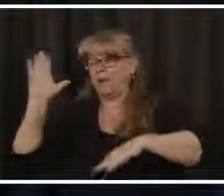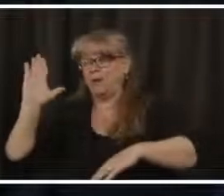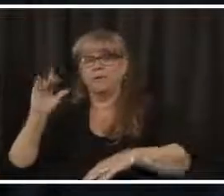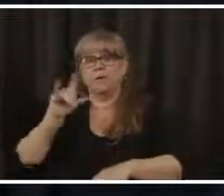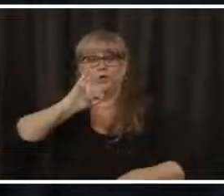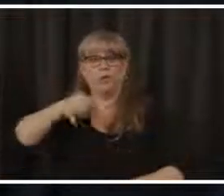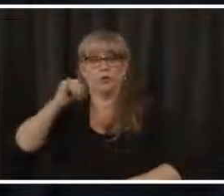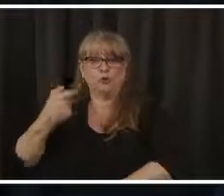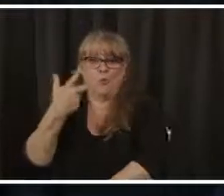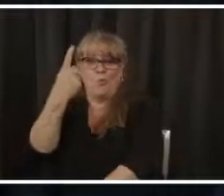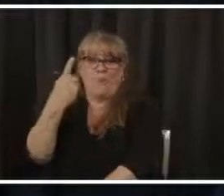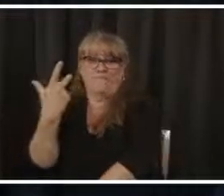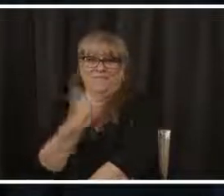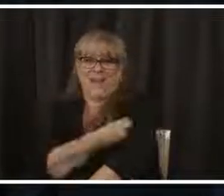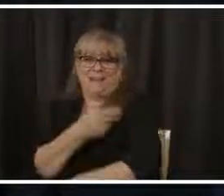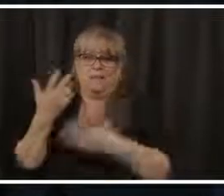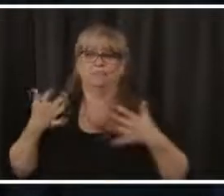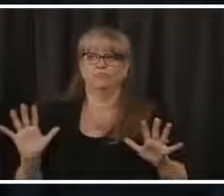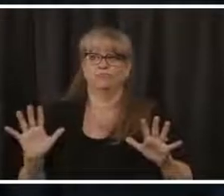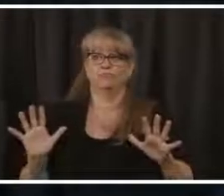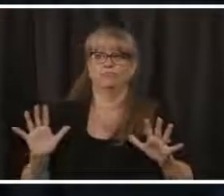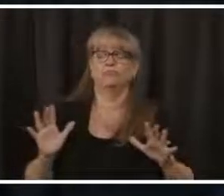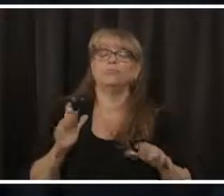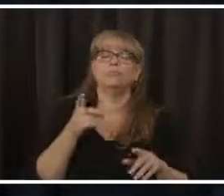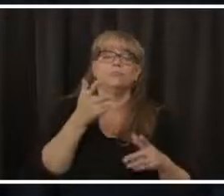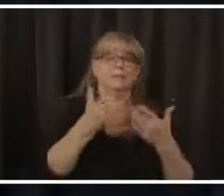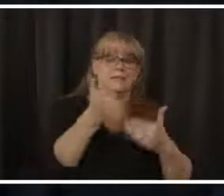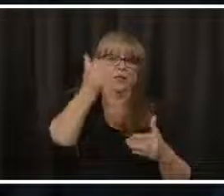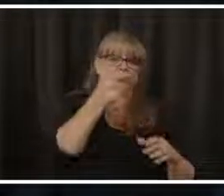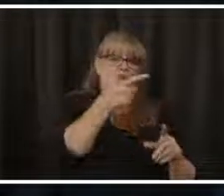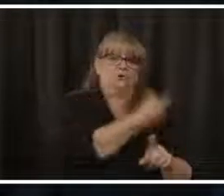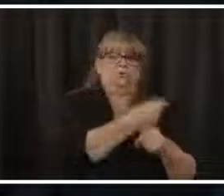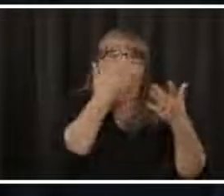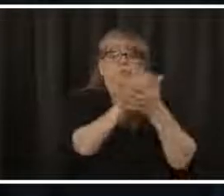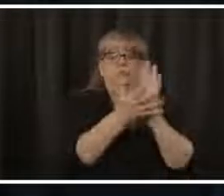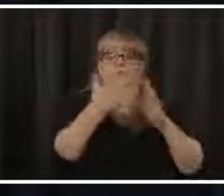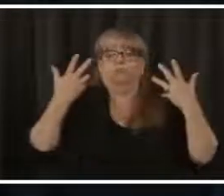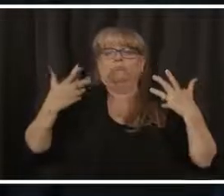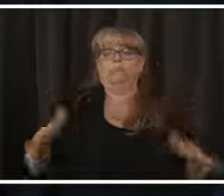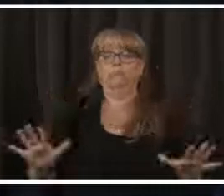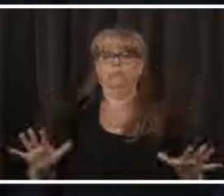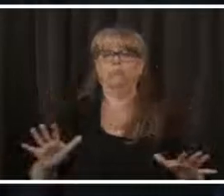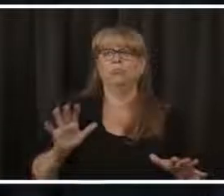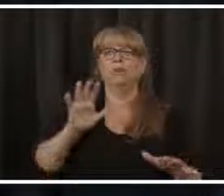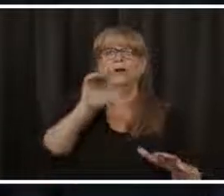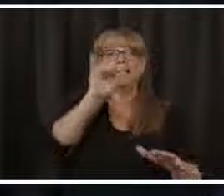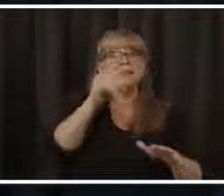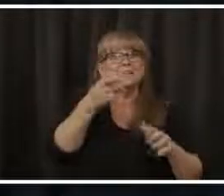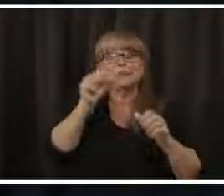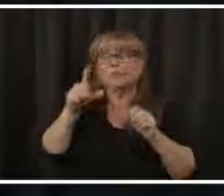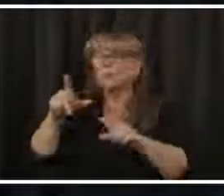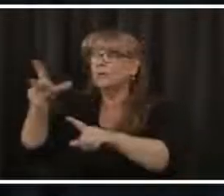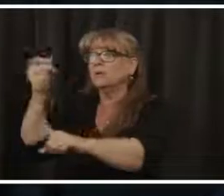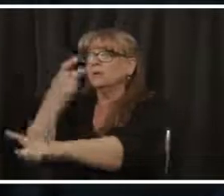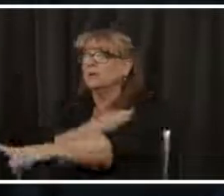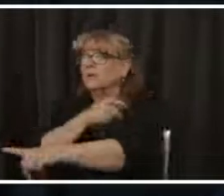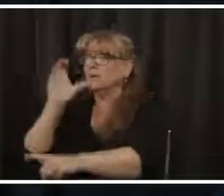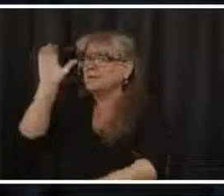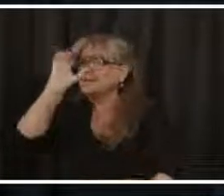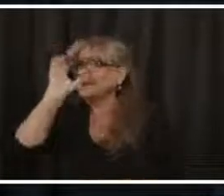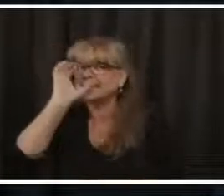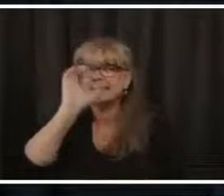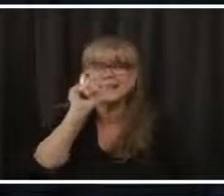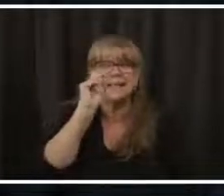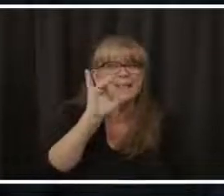if you're mobile, if it's hard for you to find time to do it. You can find clinics that offer that. And again, I